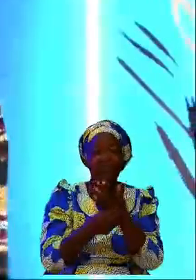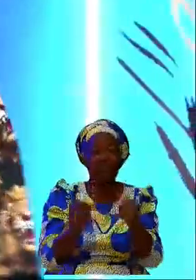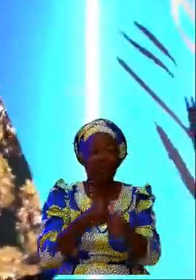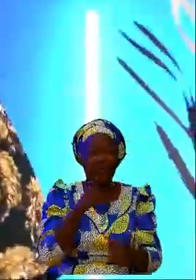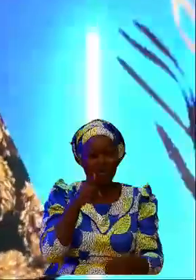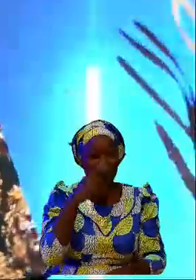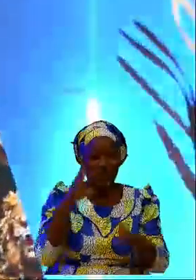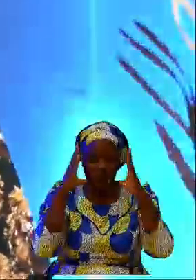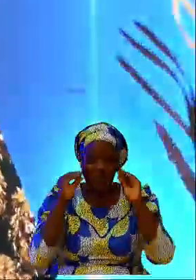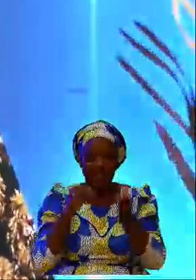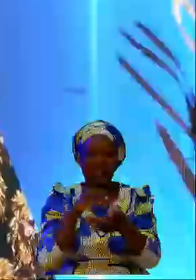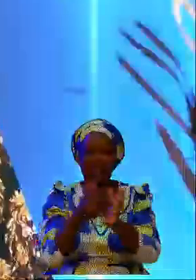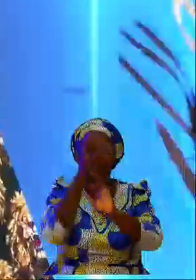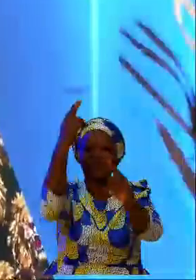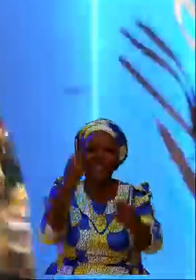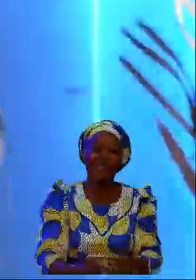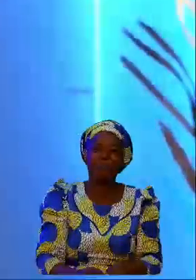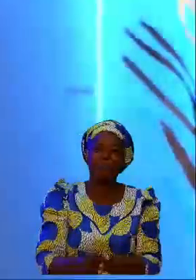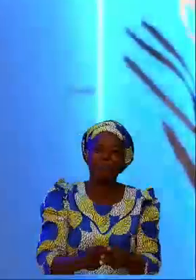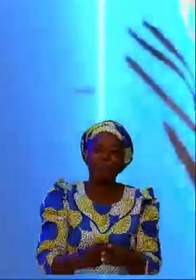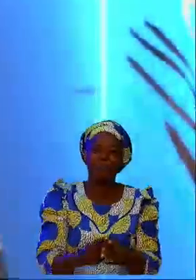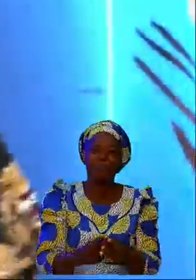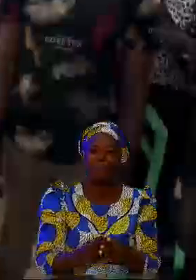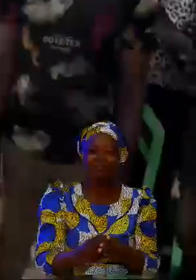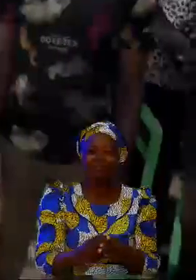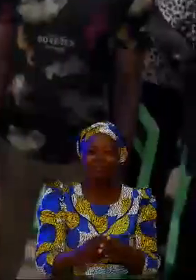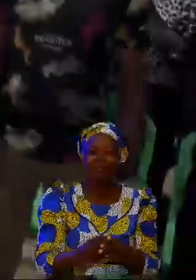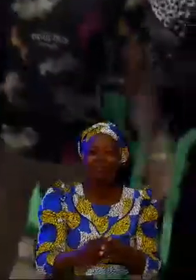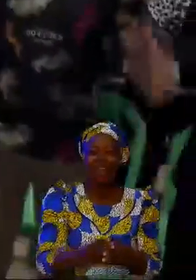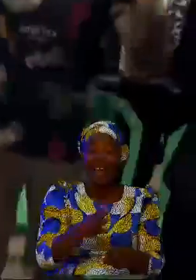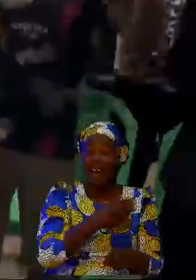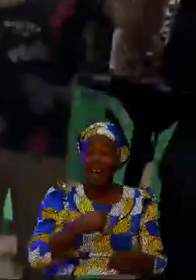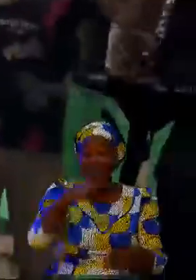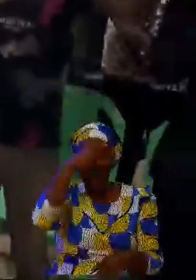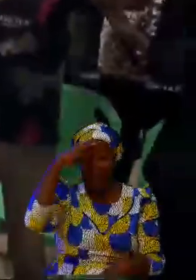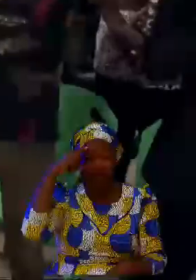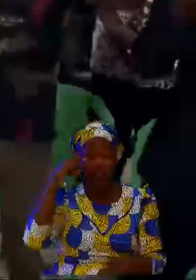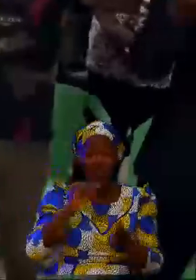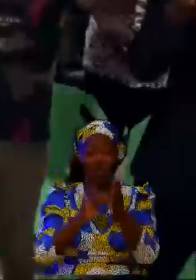nation, that October 1st you'll experience.